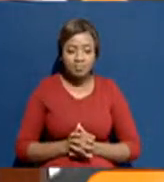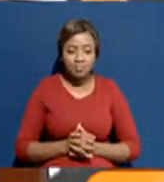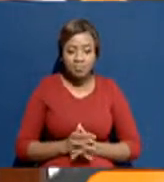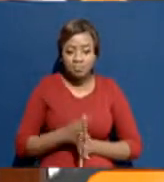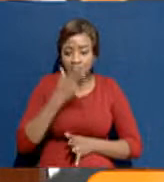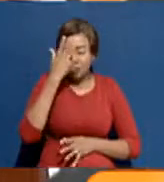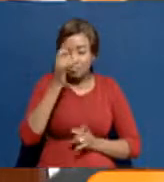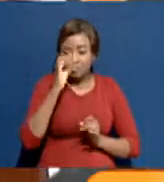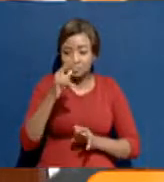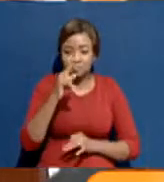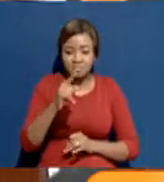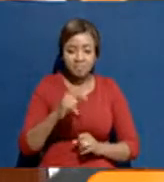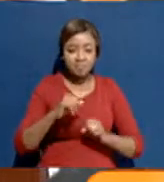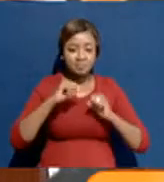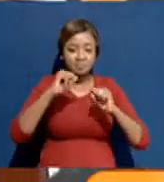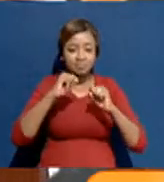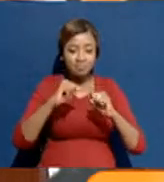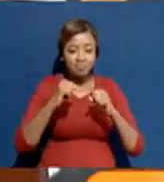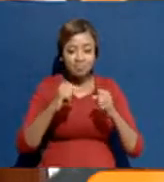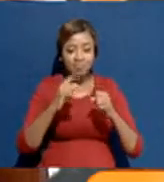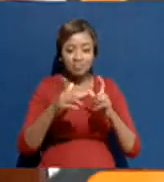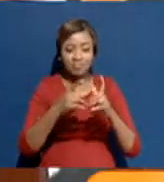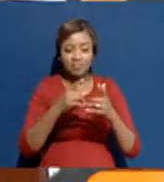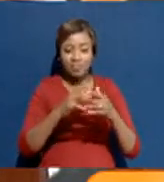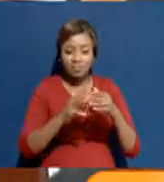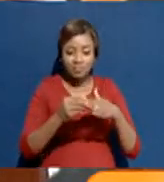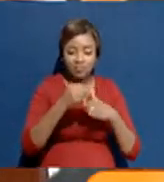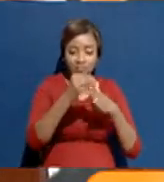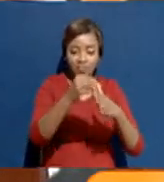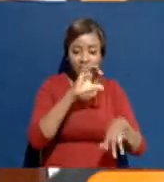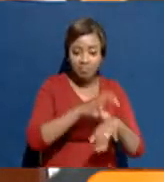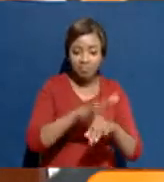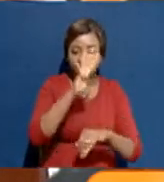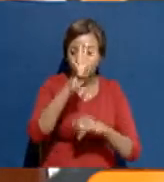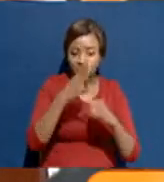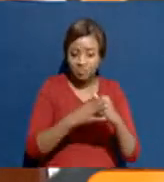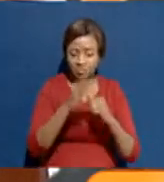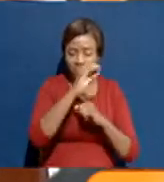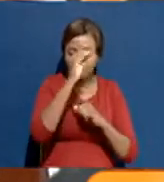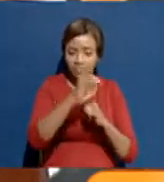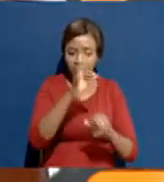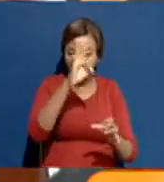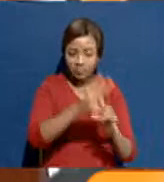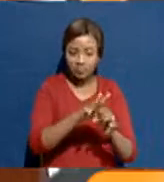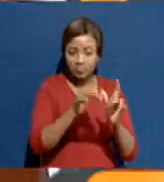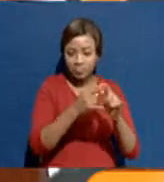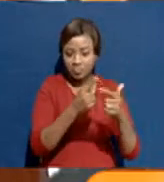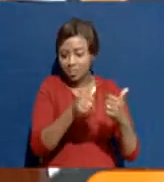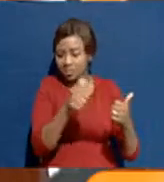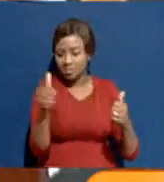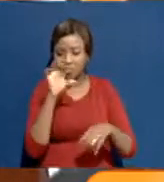and you get 49% of the votes, and your person gets